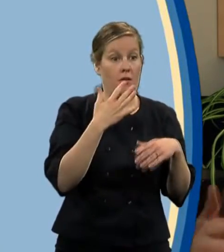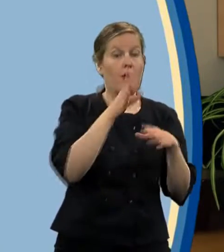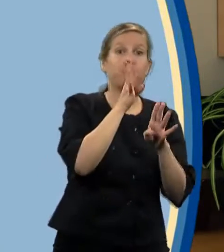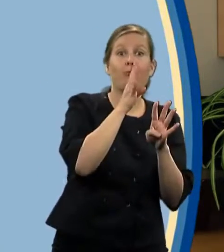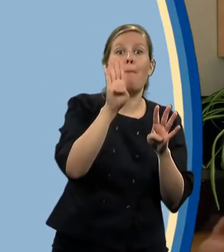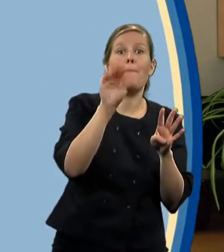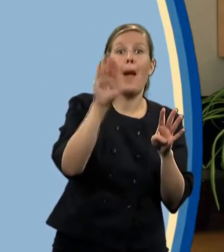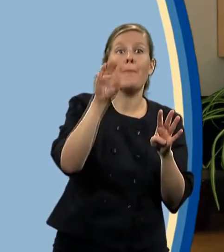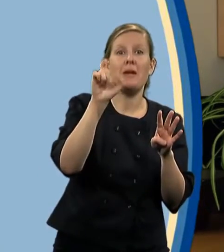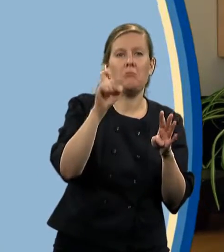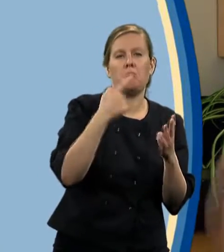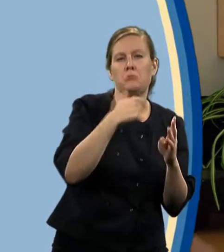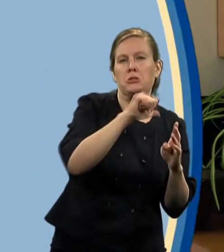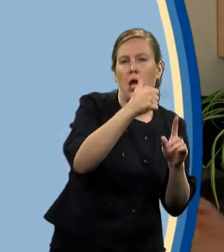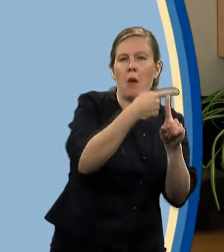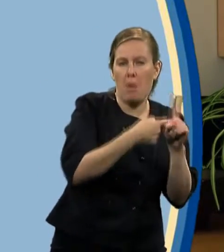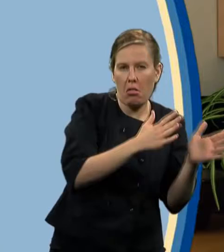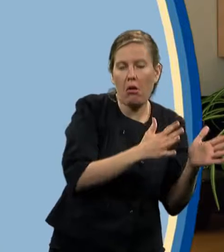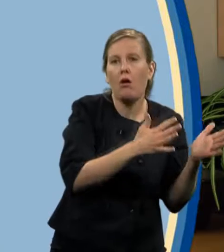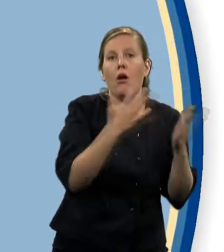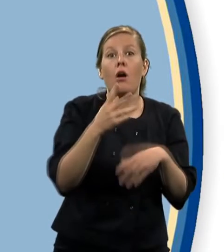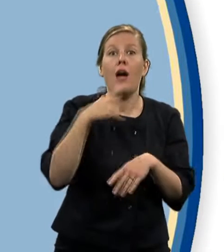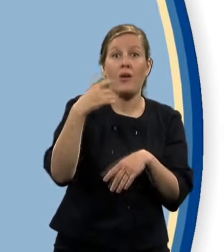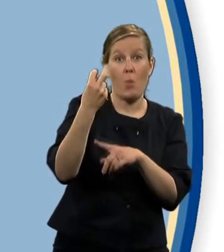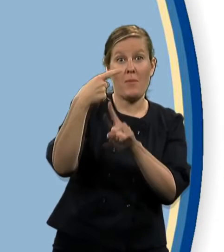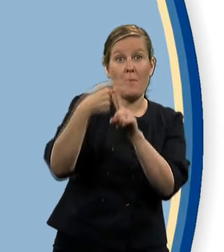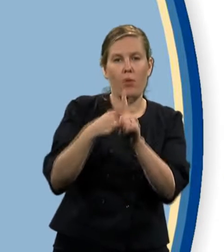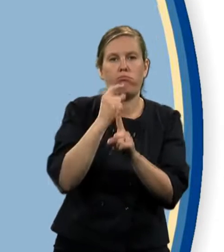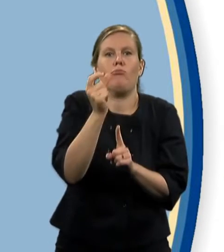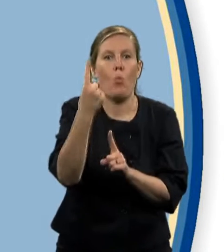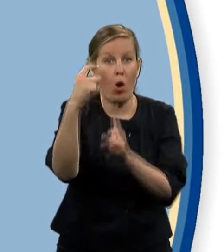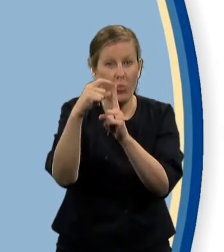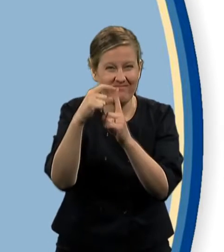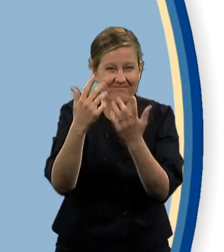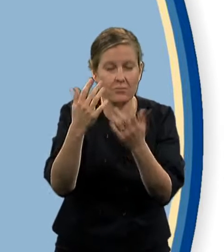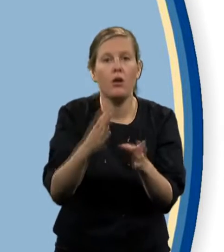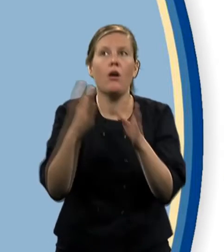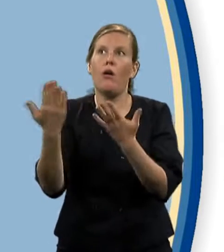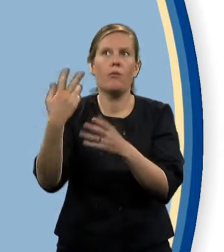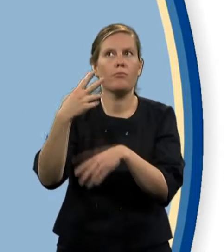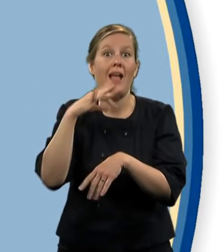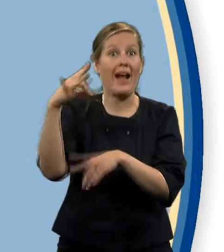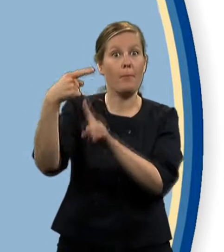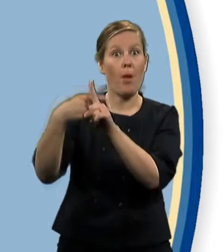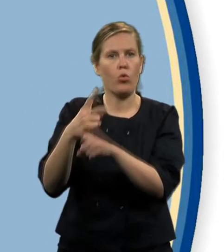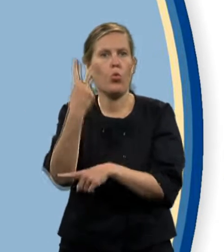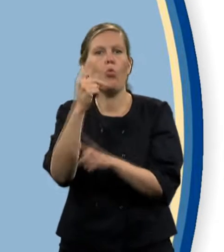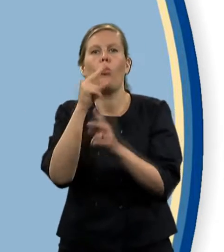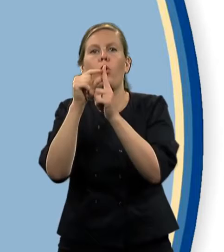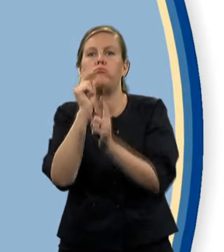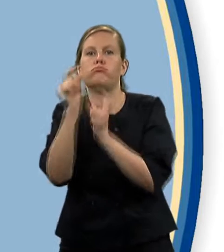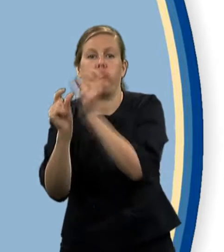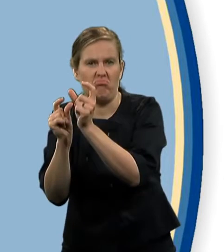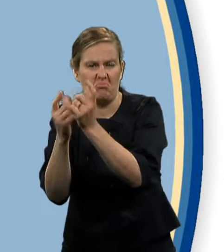the early milestones that most parents could identify, the early babbling at around 10 months, the first word at around